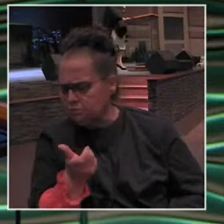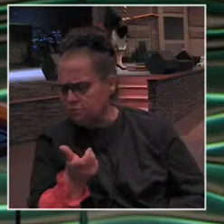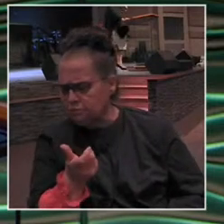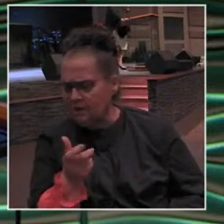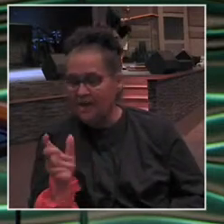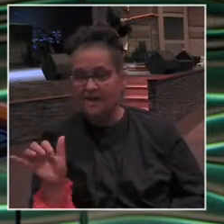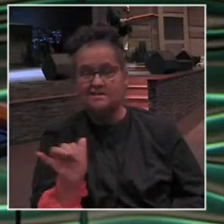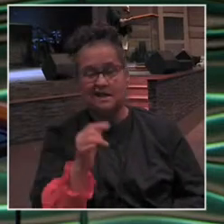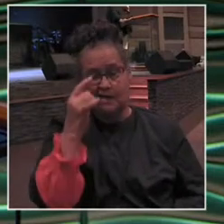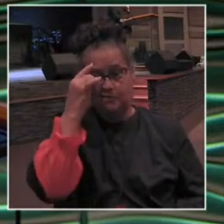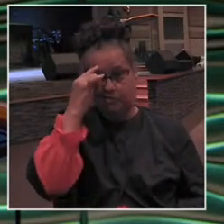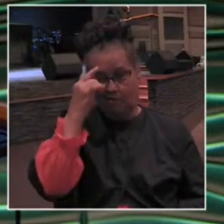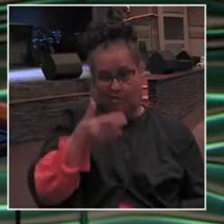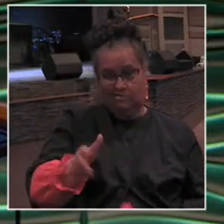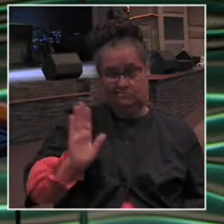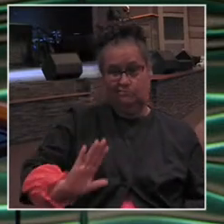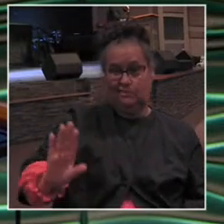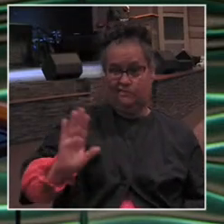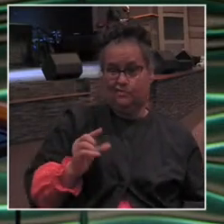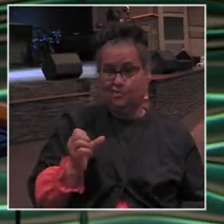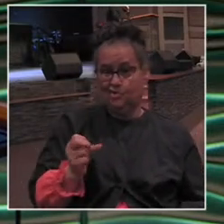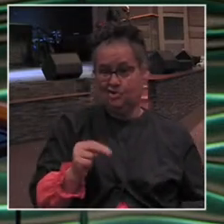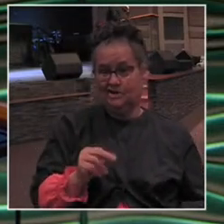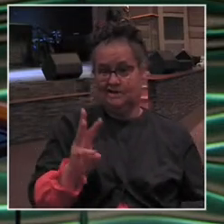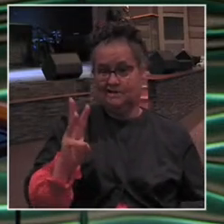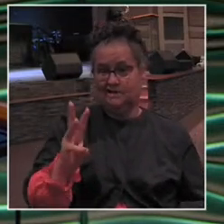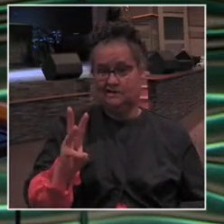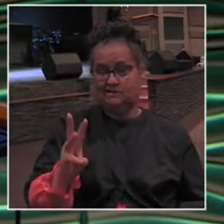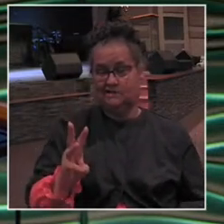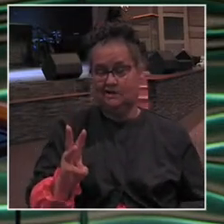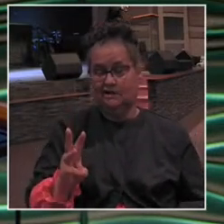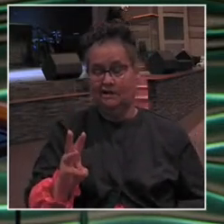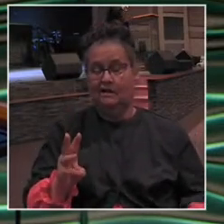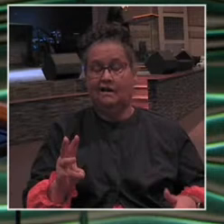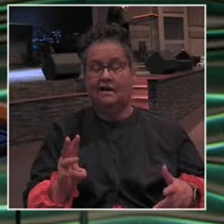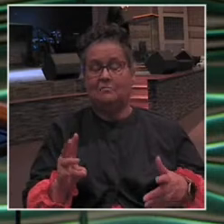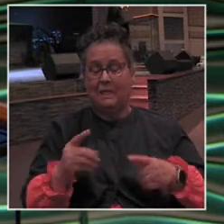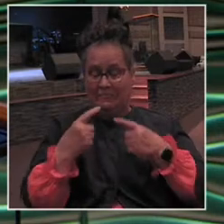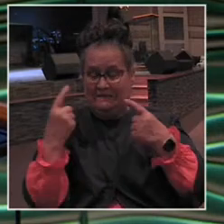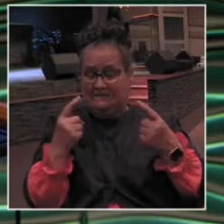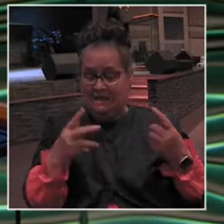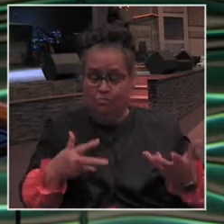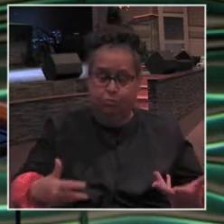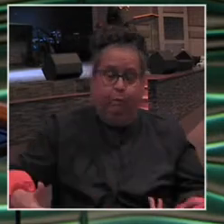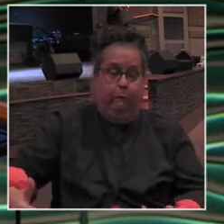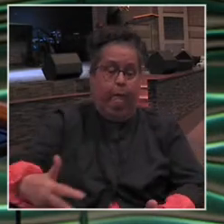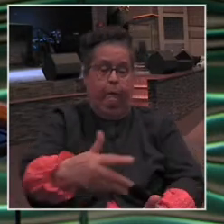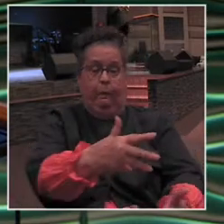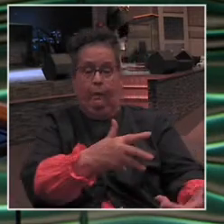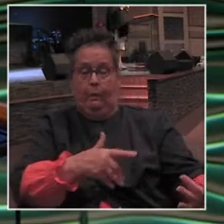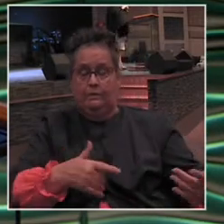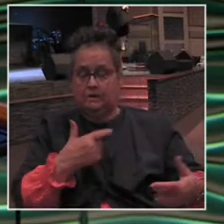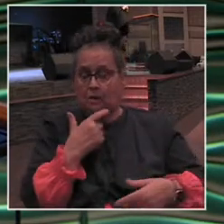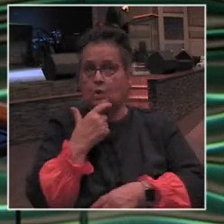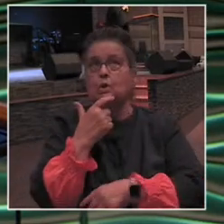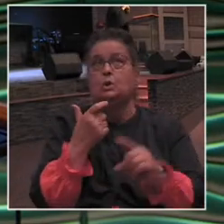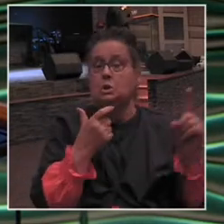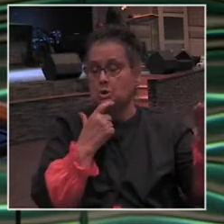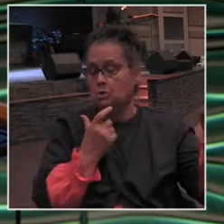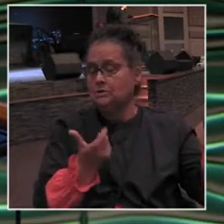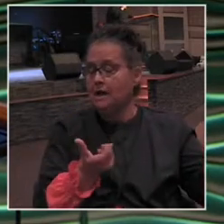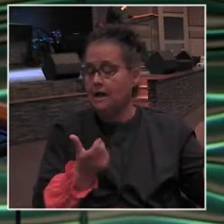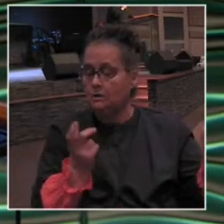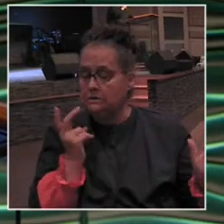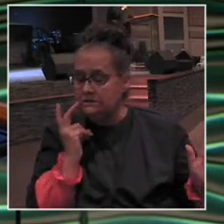the same thoughts from Genesis chapter 6 toward the sin that runs freely among us. Does he look down and see